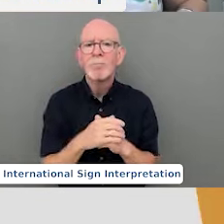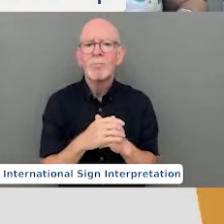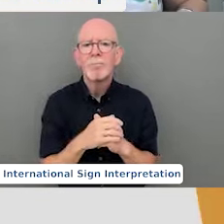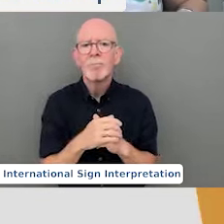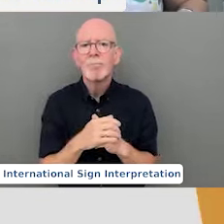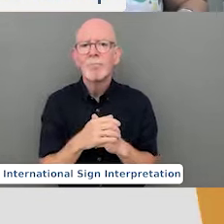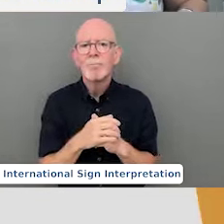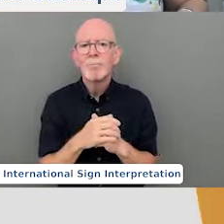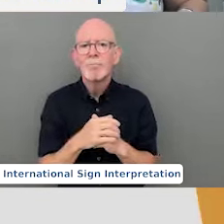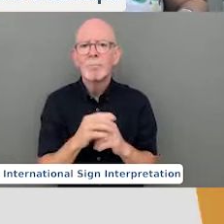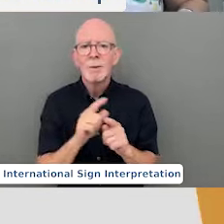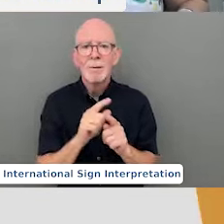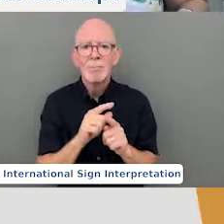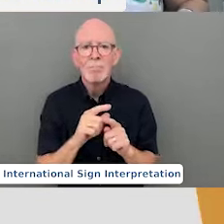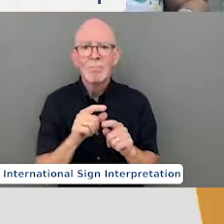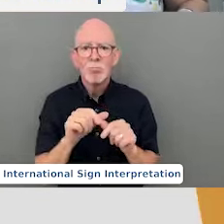as